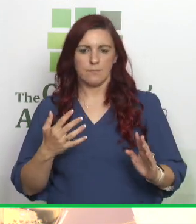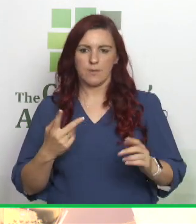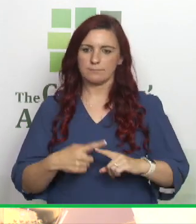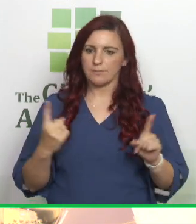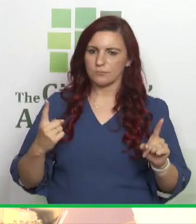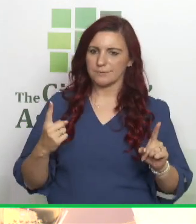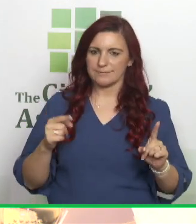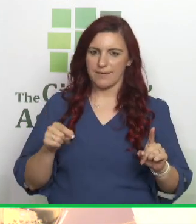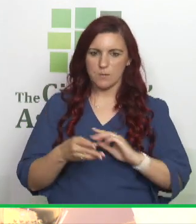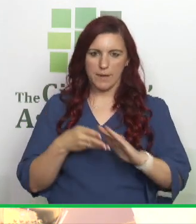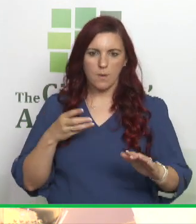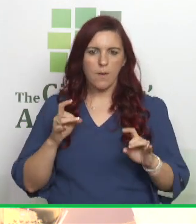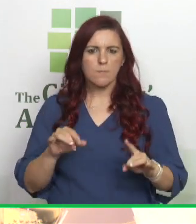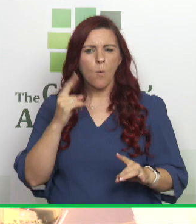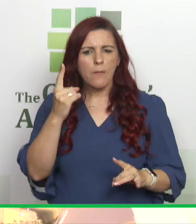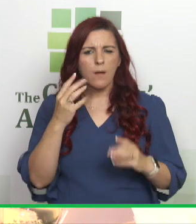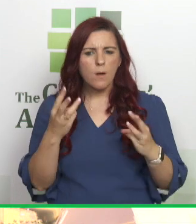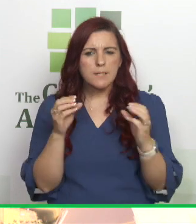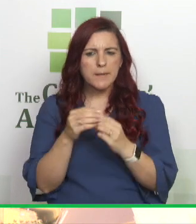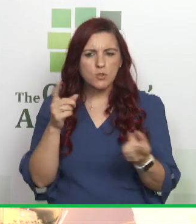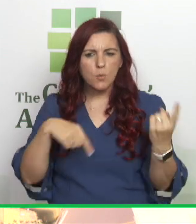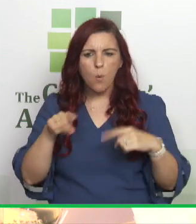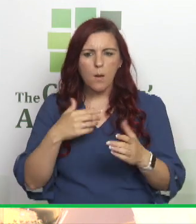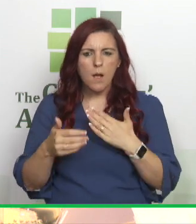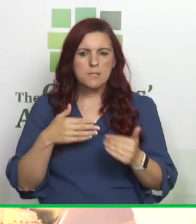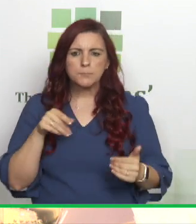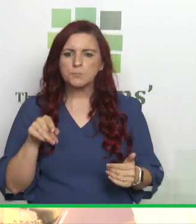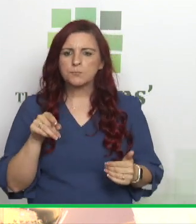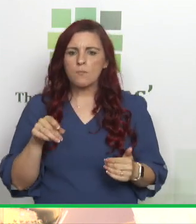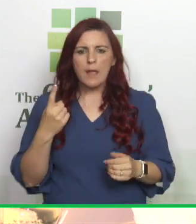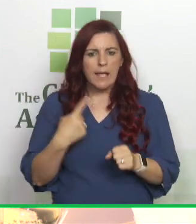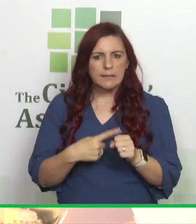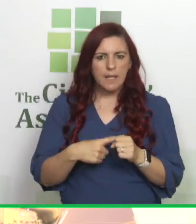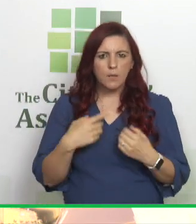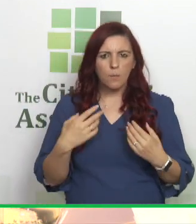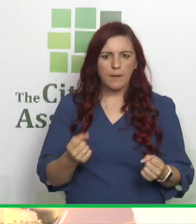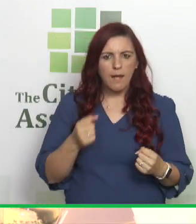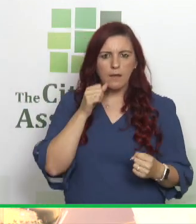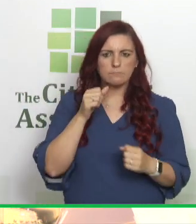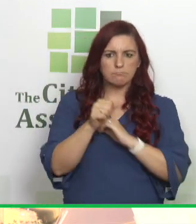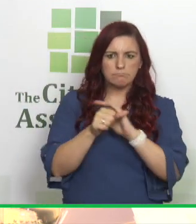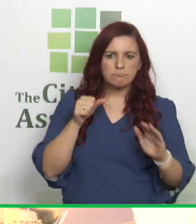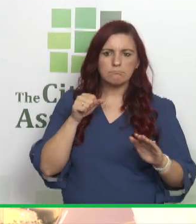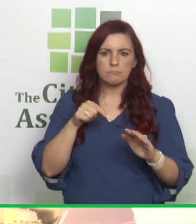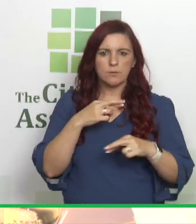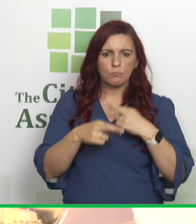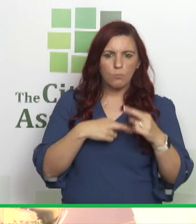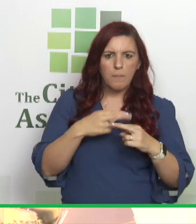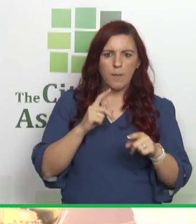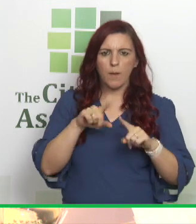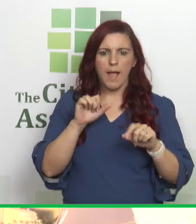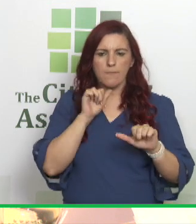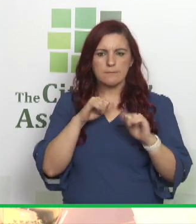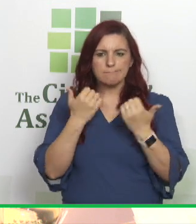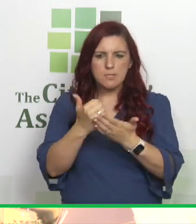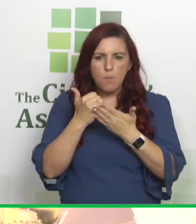sessions. One thing I just want to mention to everybody is, once again, we have Anthony and his colleagues in support from the HSE. If